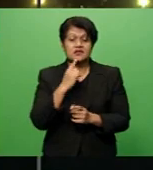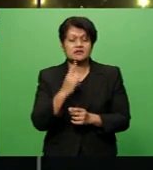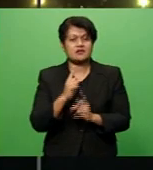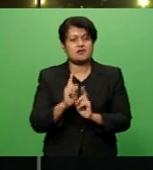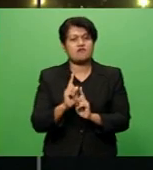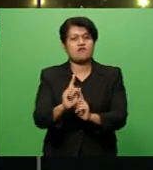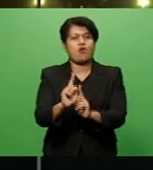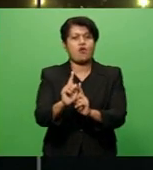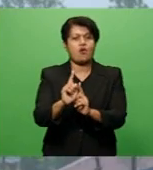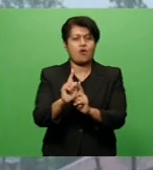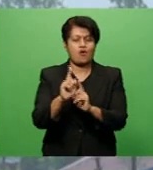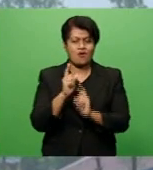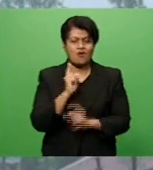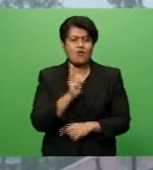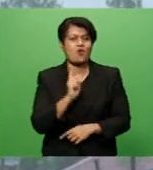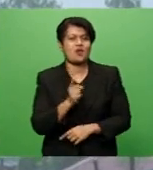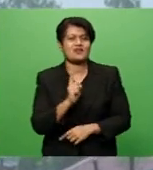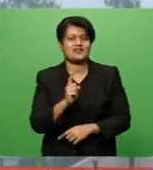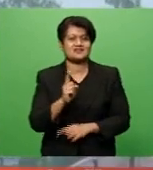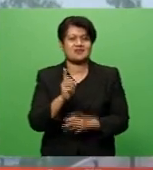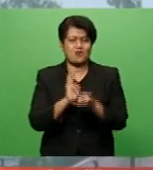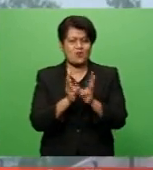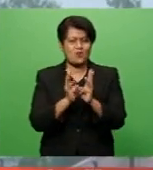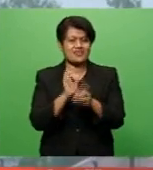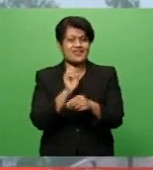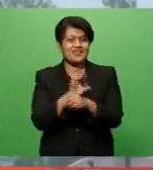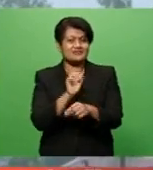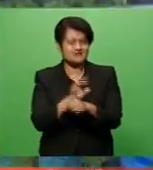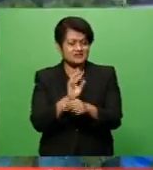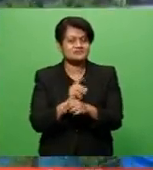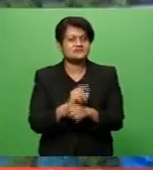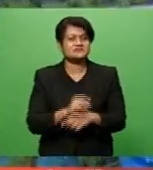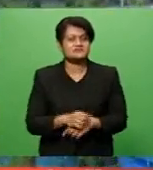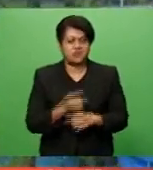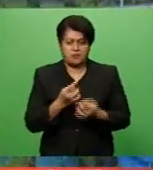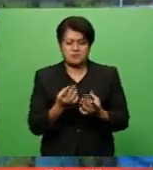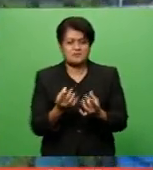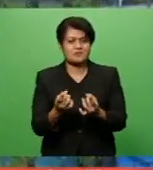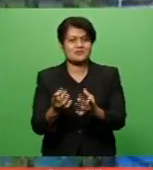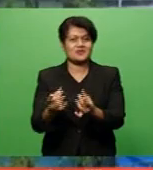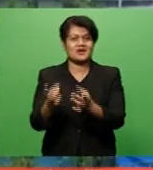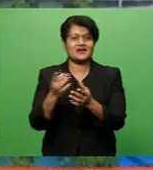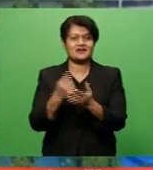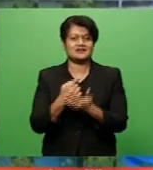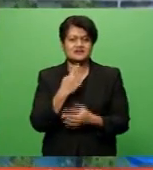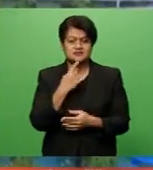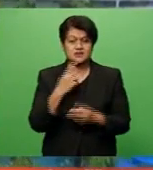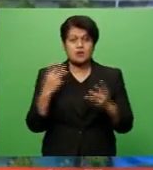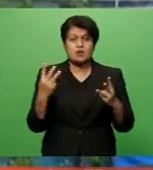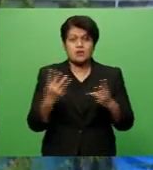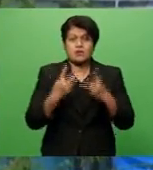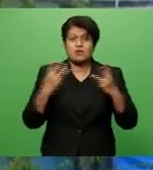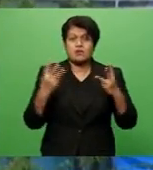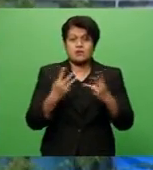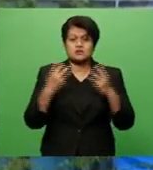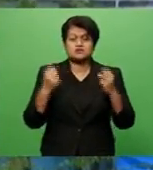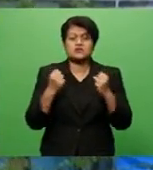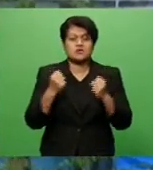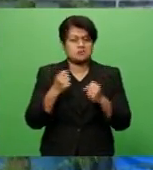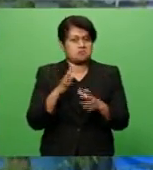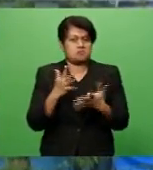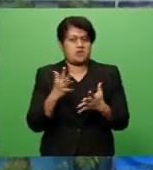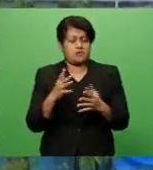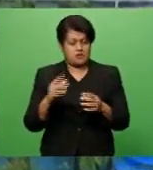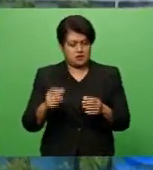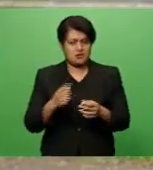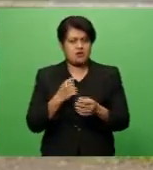closely. These residents were prepared but say if the wind had picked up further, they would have suffered huge